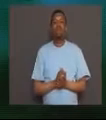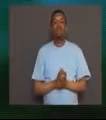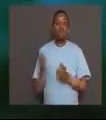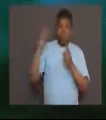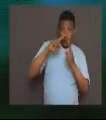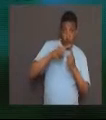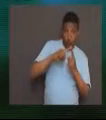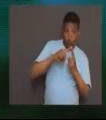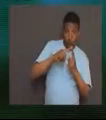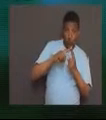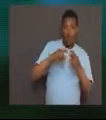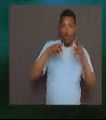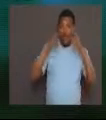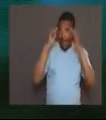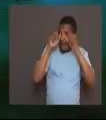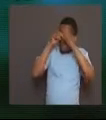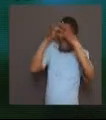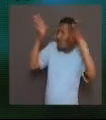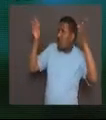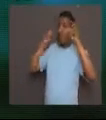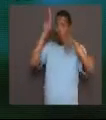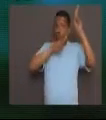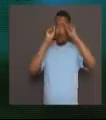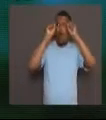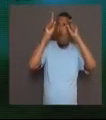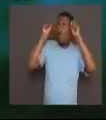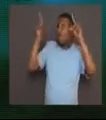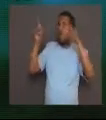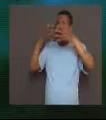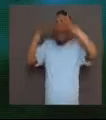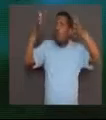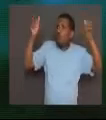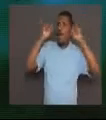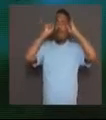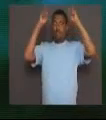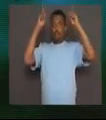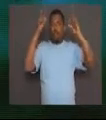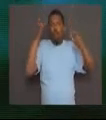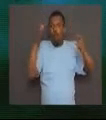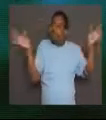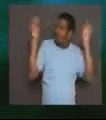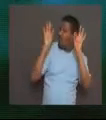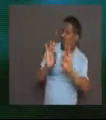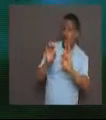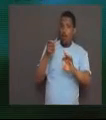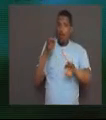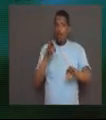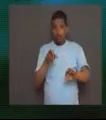To raise public awareness and promote understanding of the essential